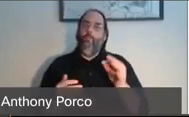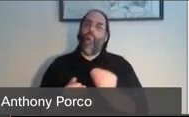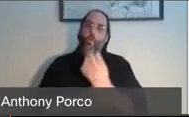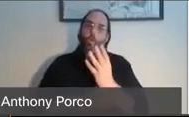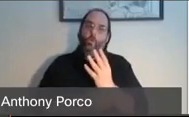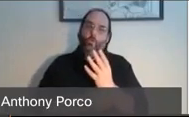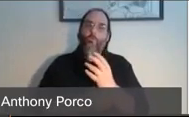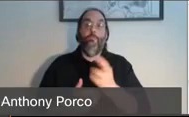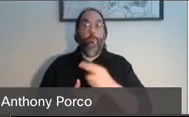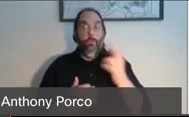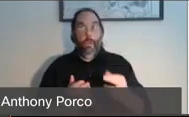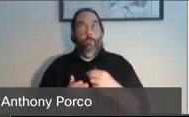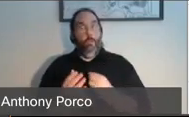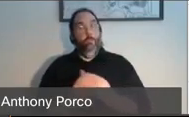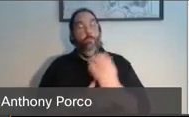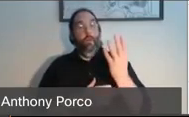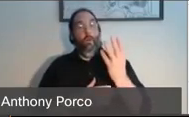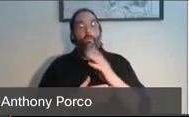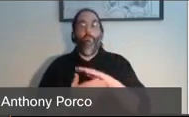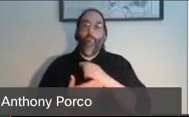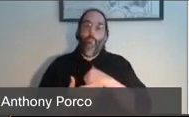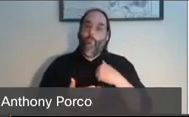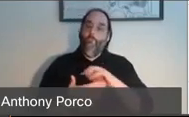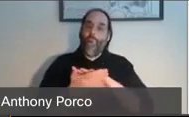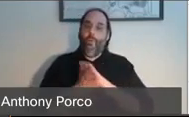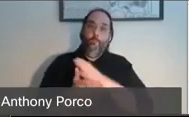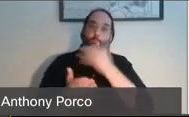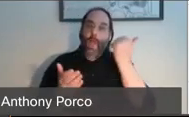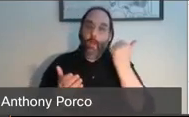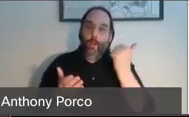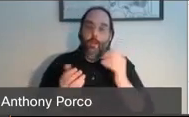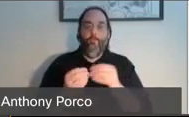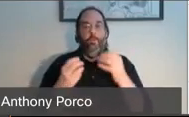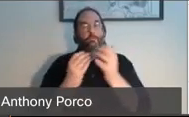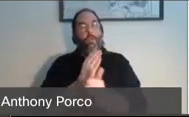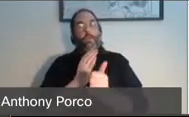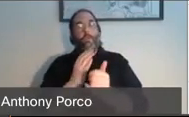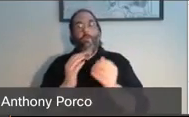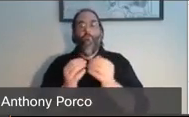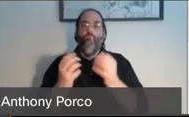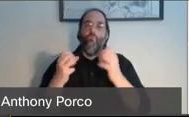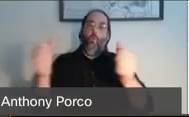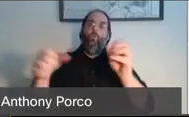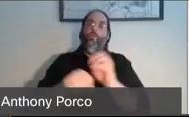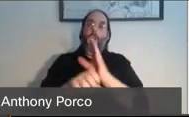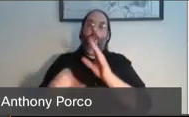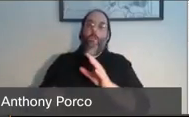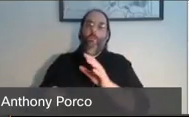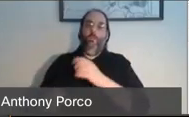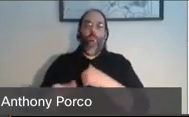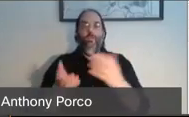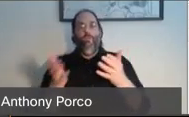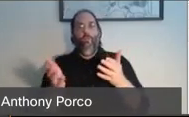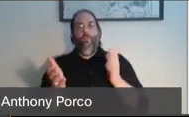result, we have grown to be better, more capable, and stronger counselors who are serving the needs of